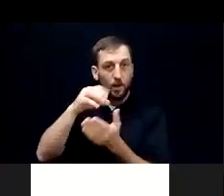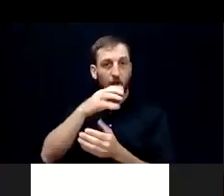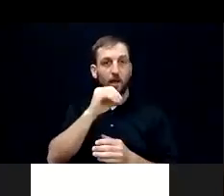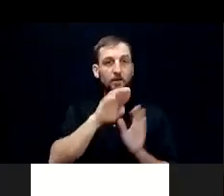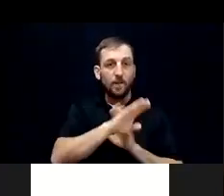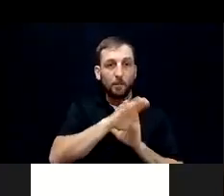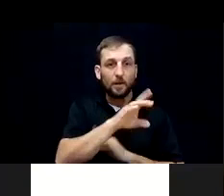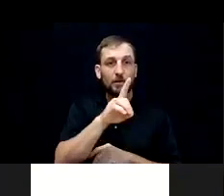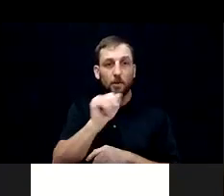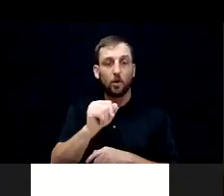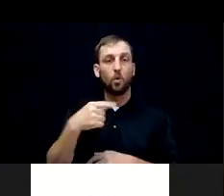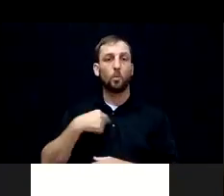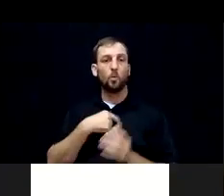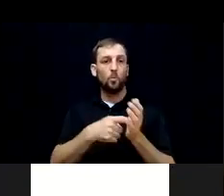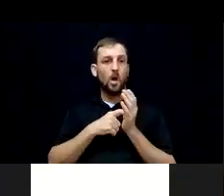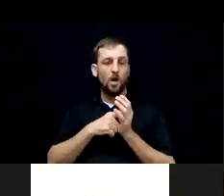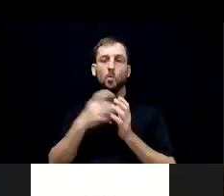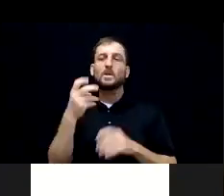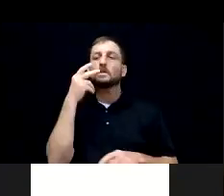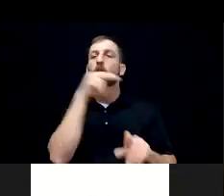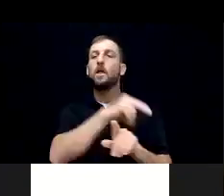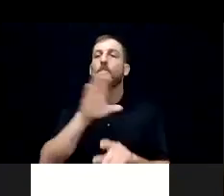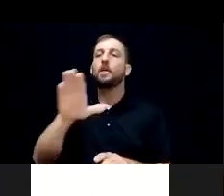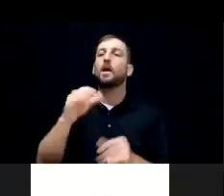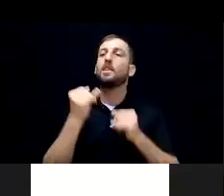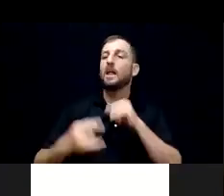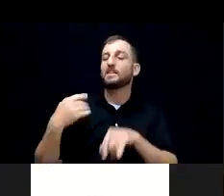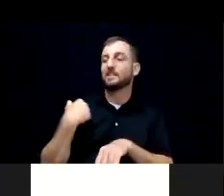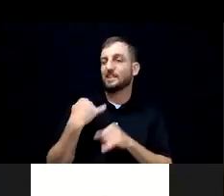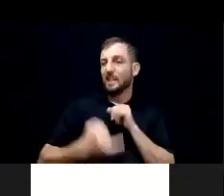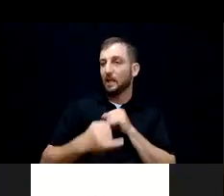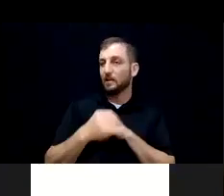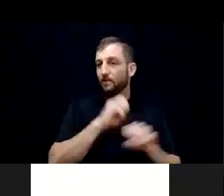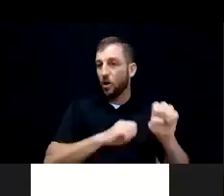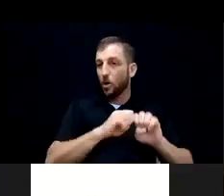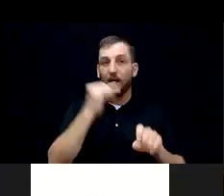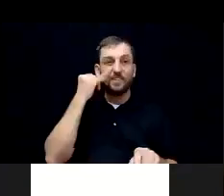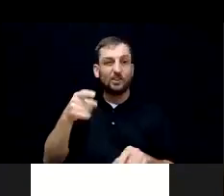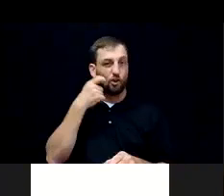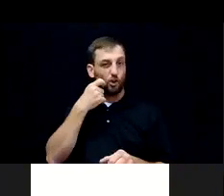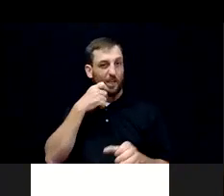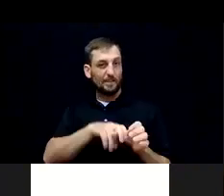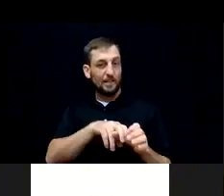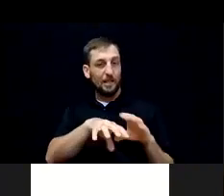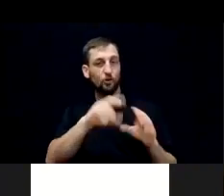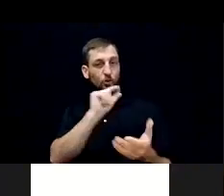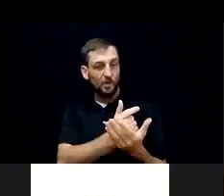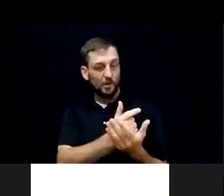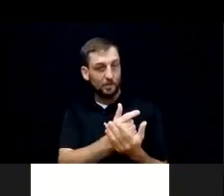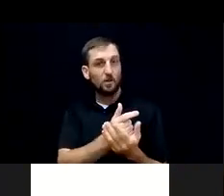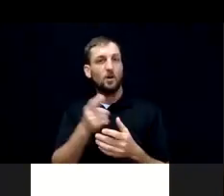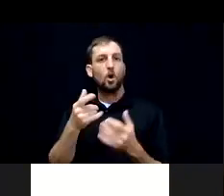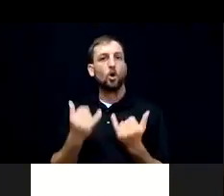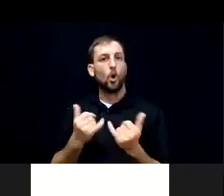where in the last evaluation, if the students had just exited high school, that'll be current, but if they've sat out a year, it might be a year old, but still we use